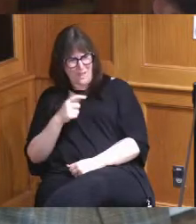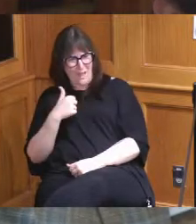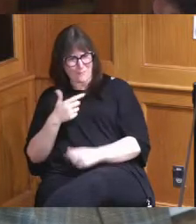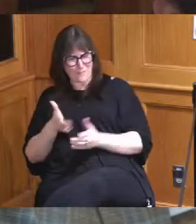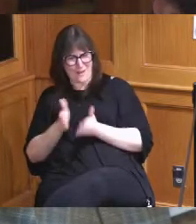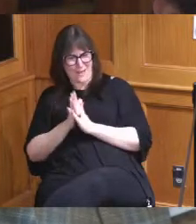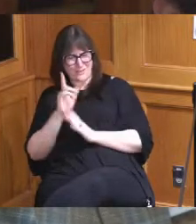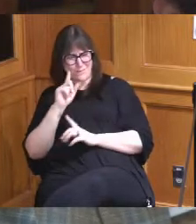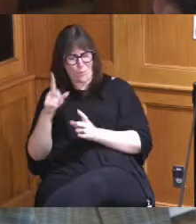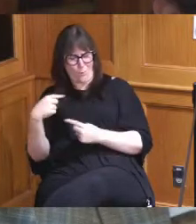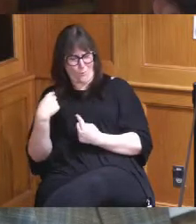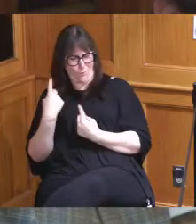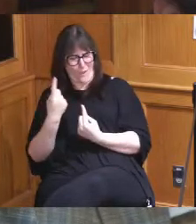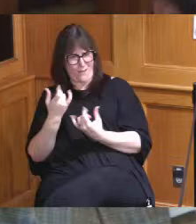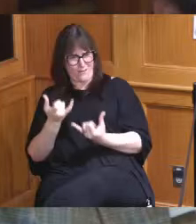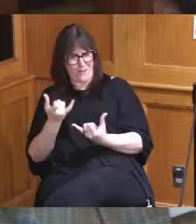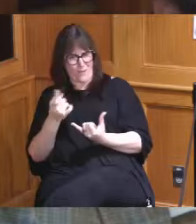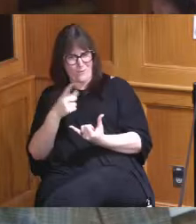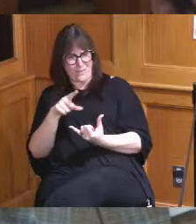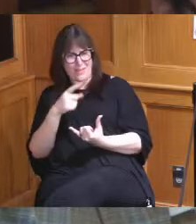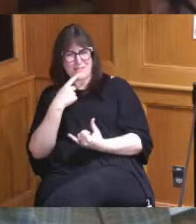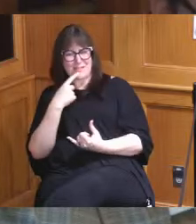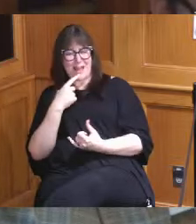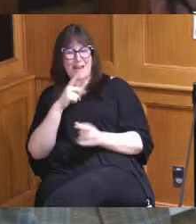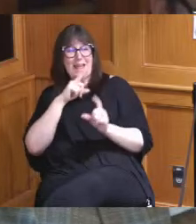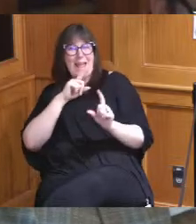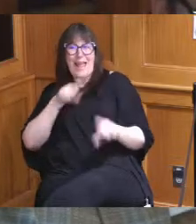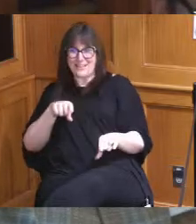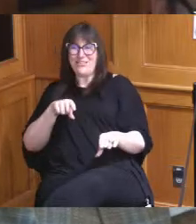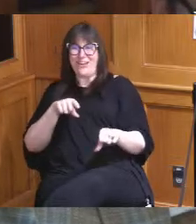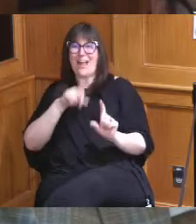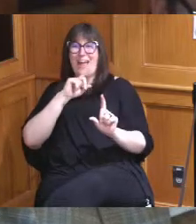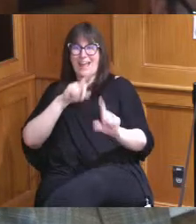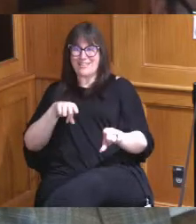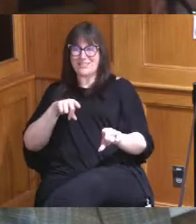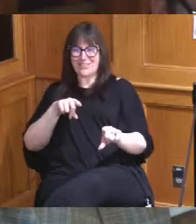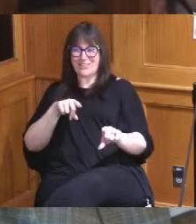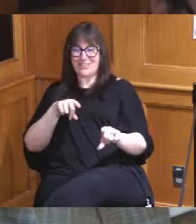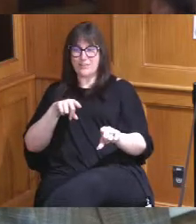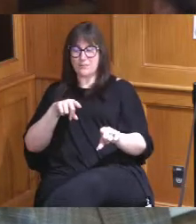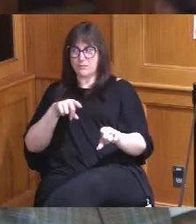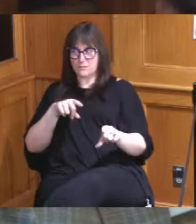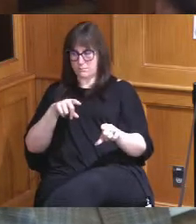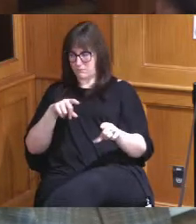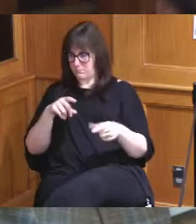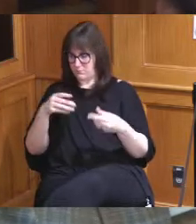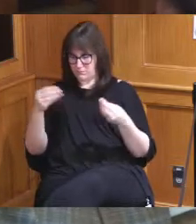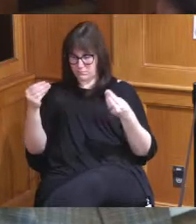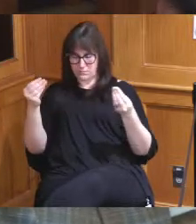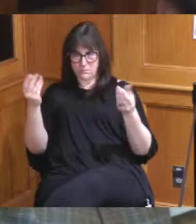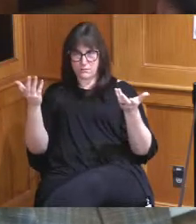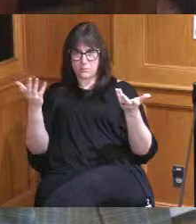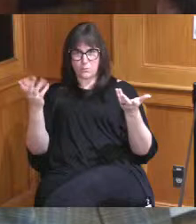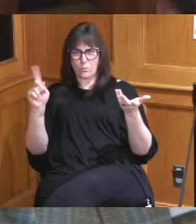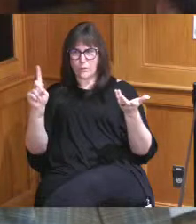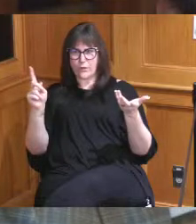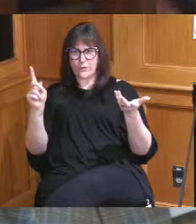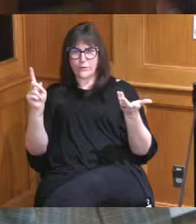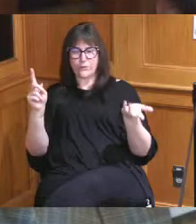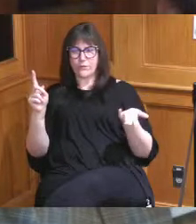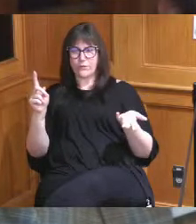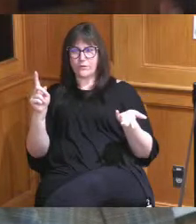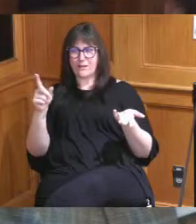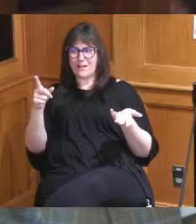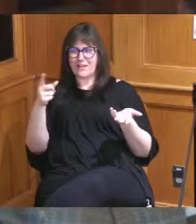even coordinated, and they said the answer is this. And every time, like Strategies to End Homeless, he comes up and says his hands is tied, he can't do